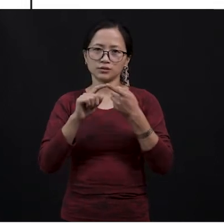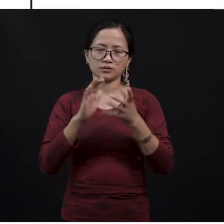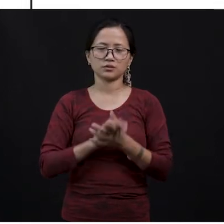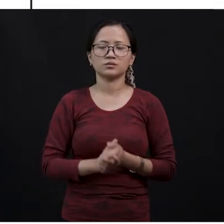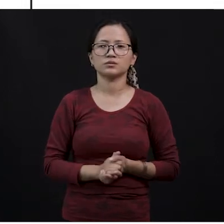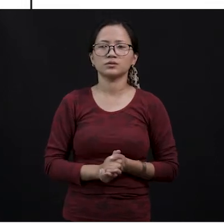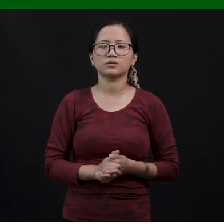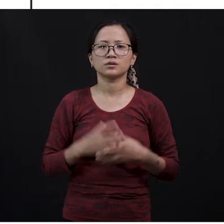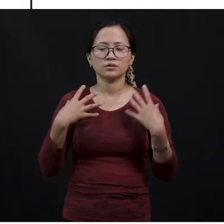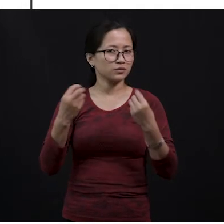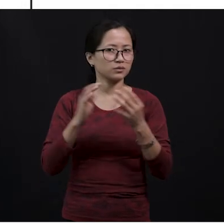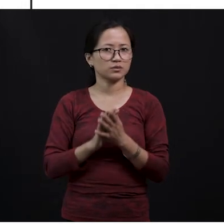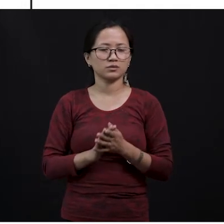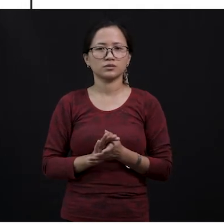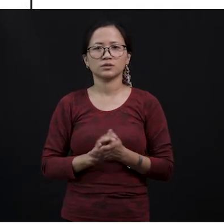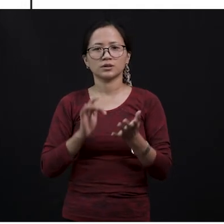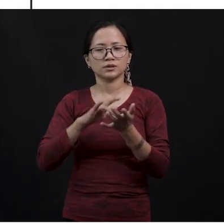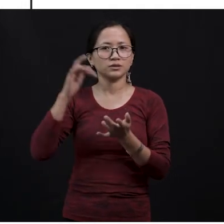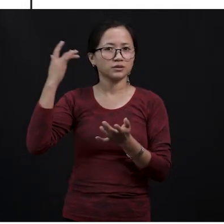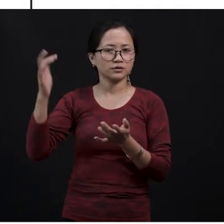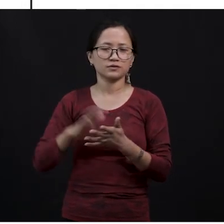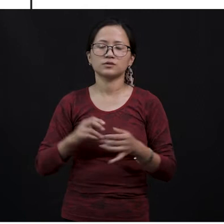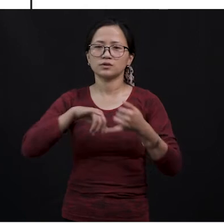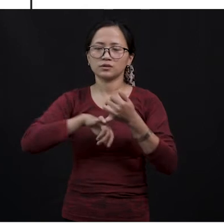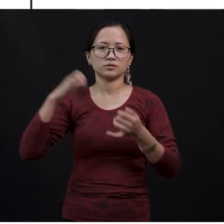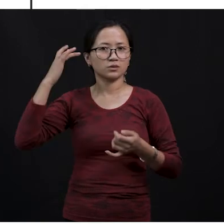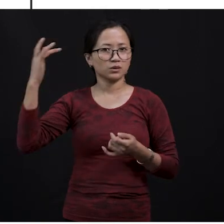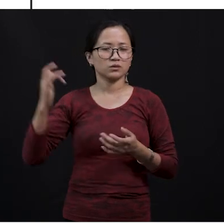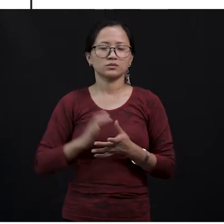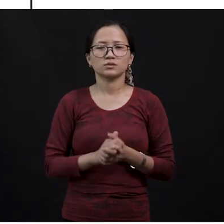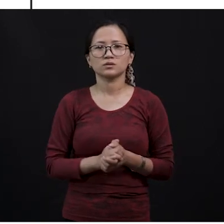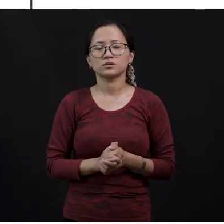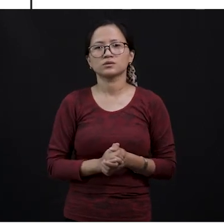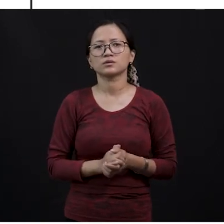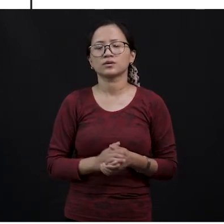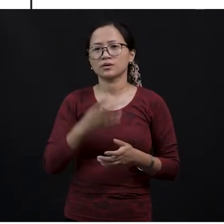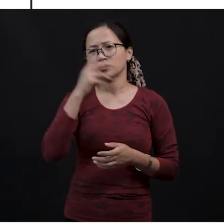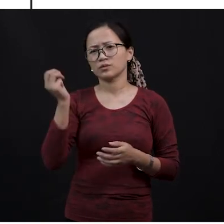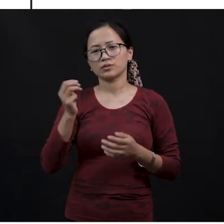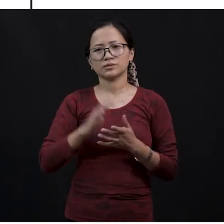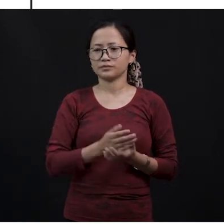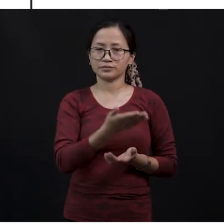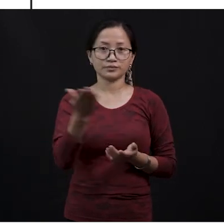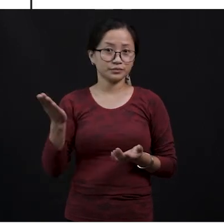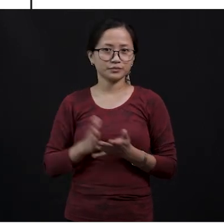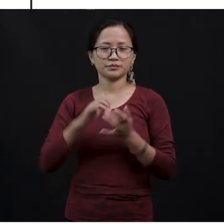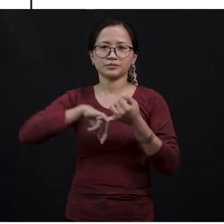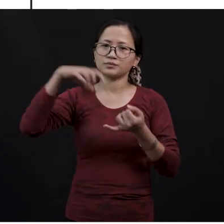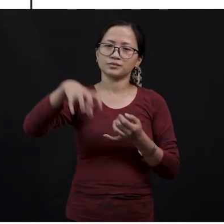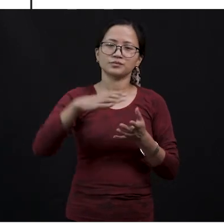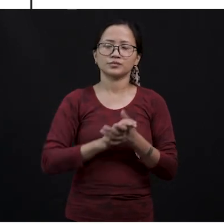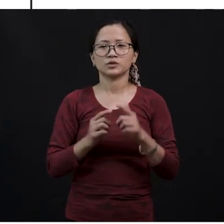brass. What we want is silver and gold. And remember, the silver and gold was not there in the